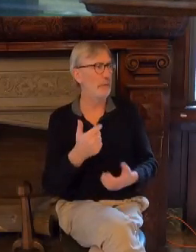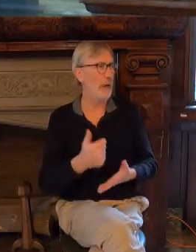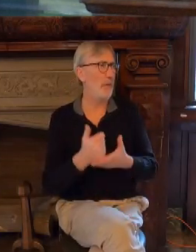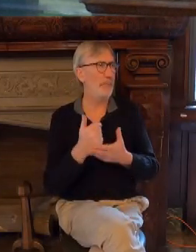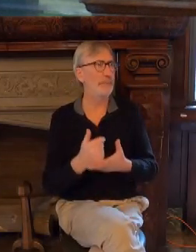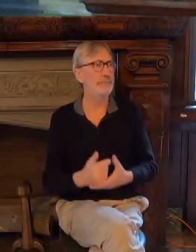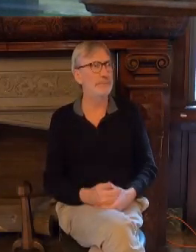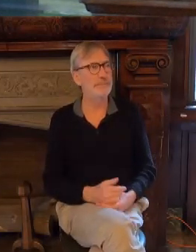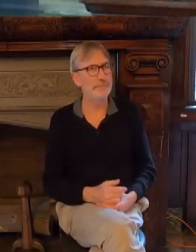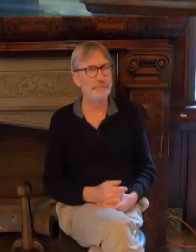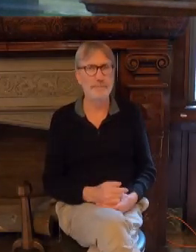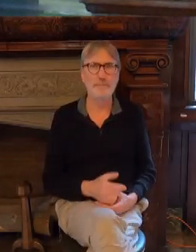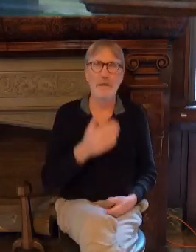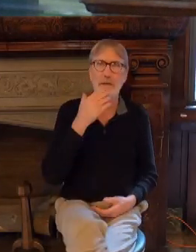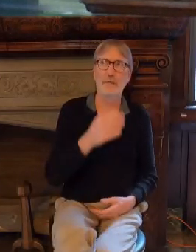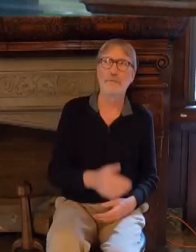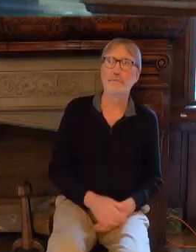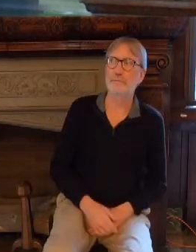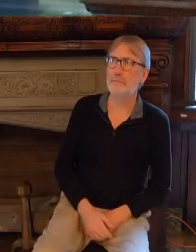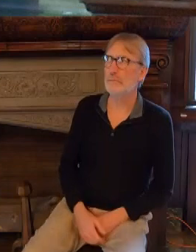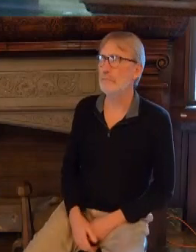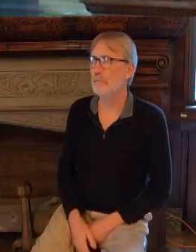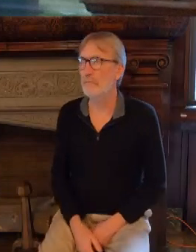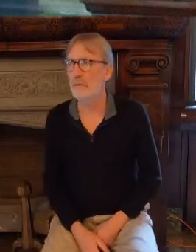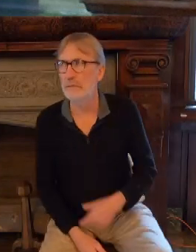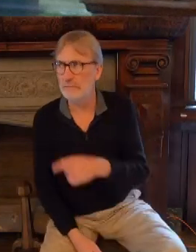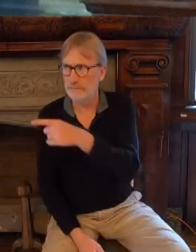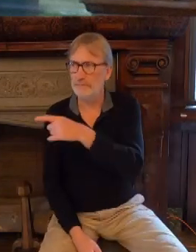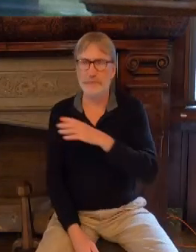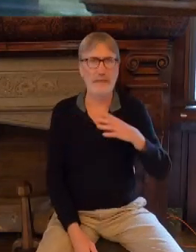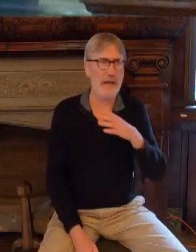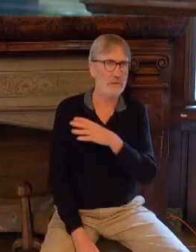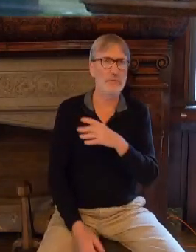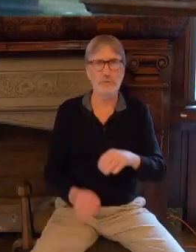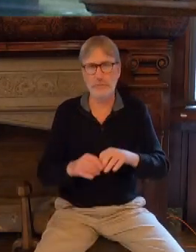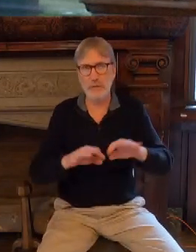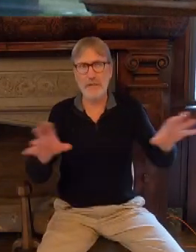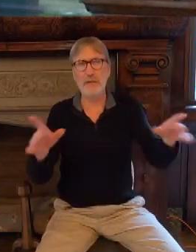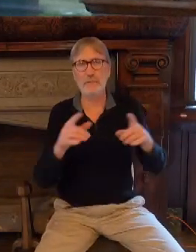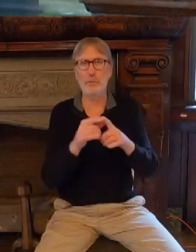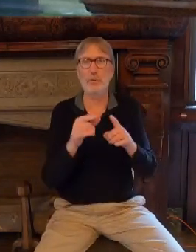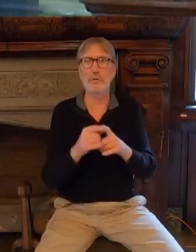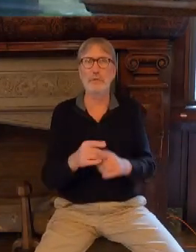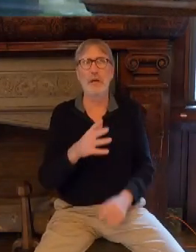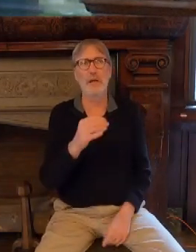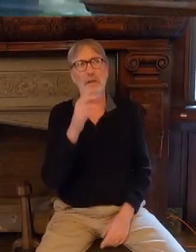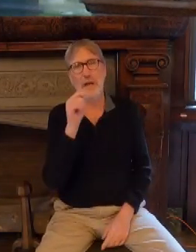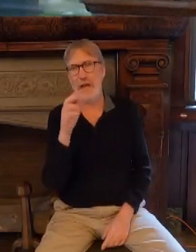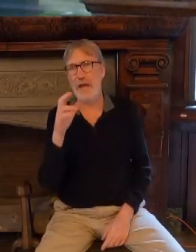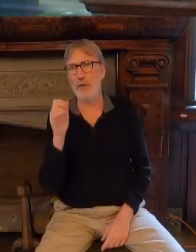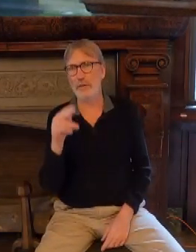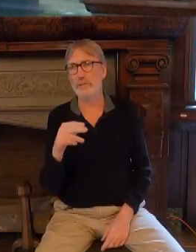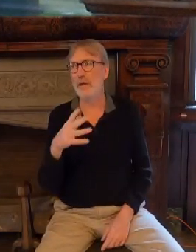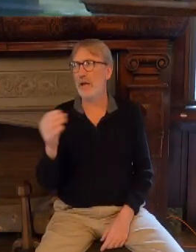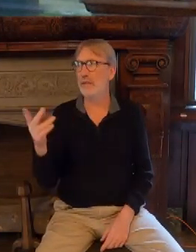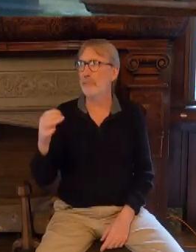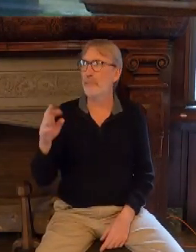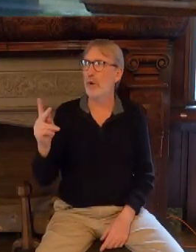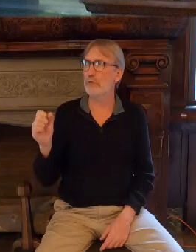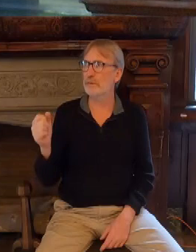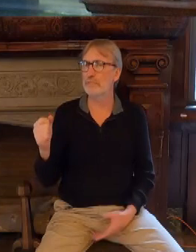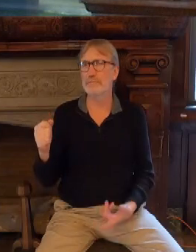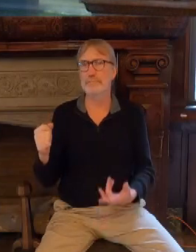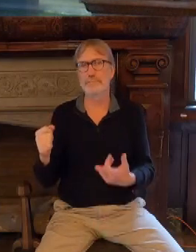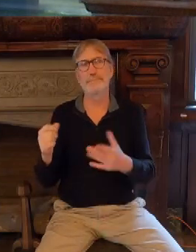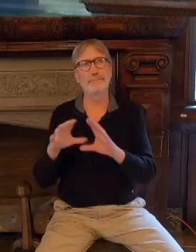meeting together. I want to thank the East Allegheny Community Council for spreading the word about it. I want to thank Aaron and the Parks Conservancy